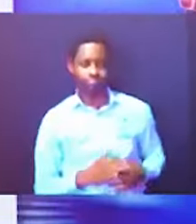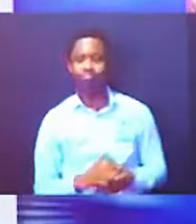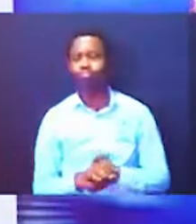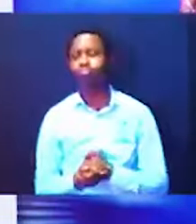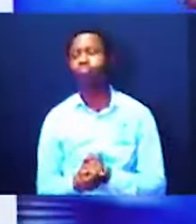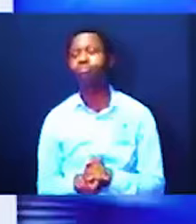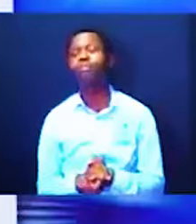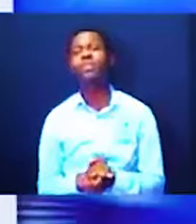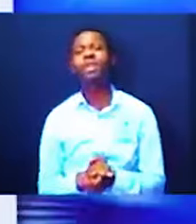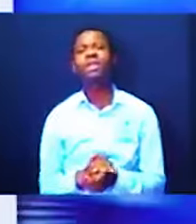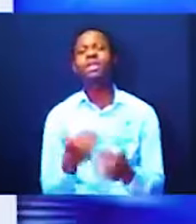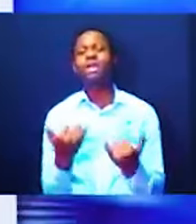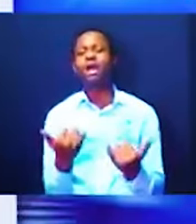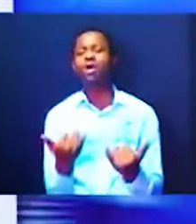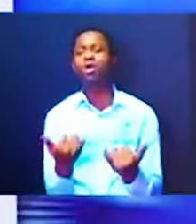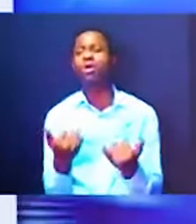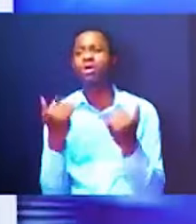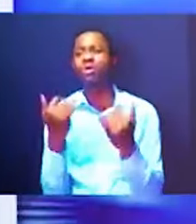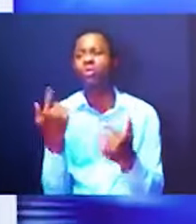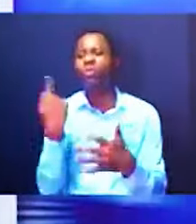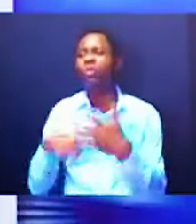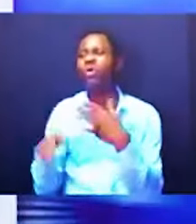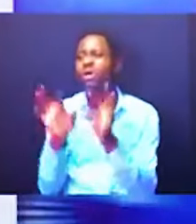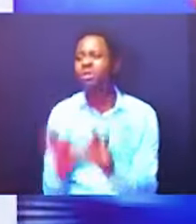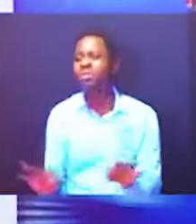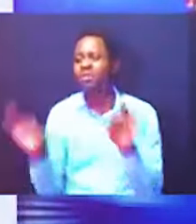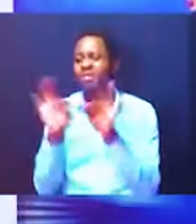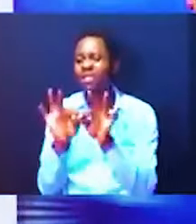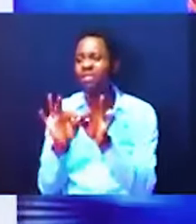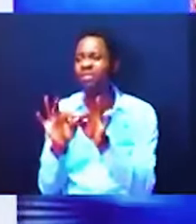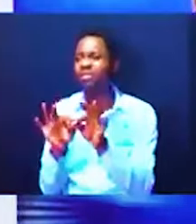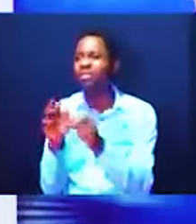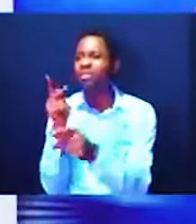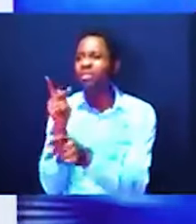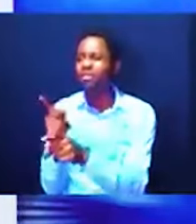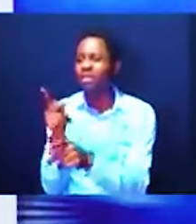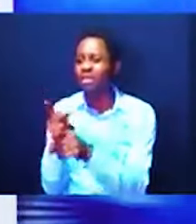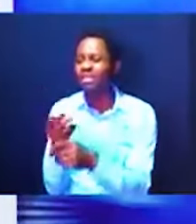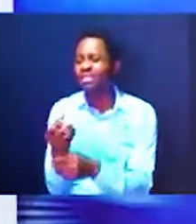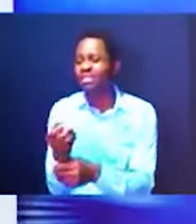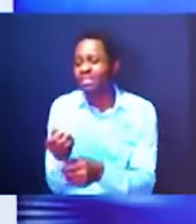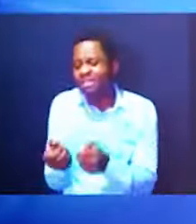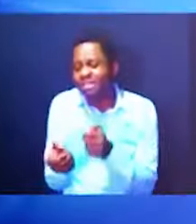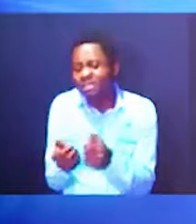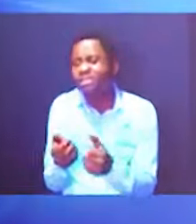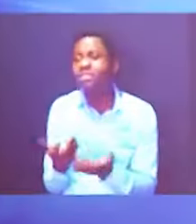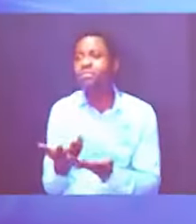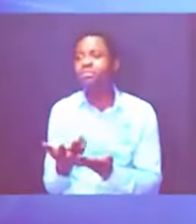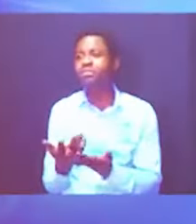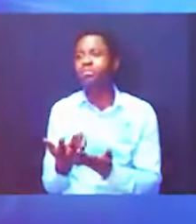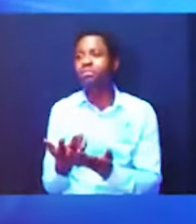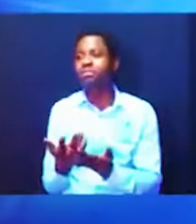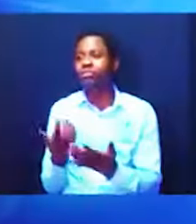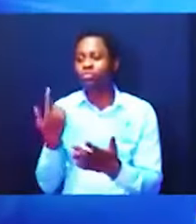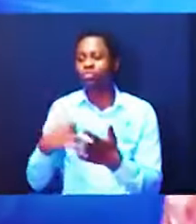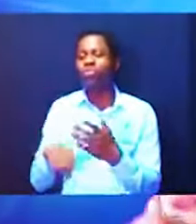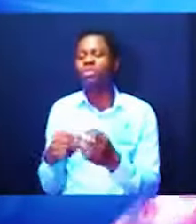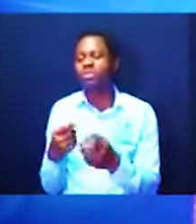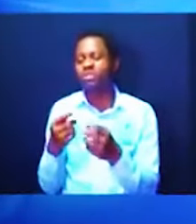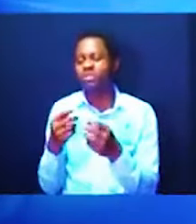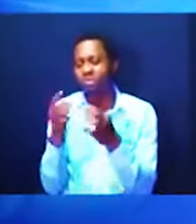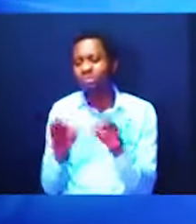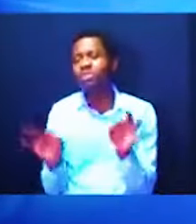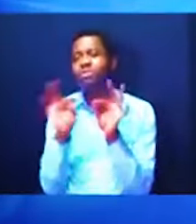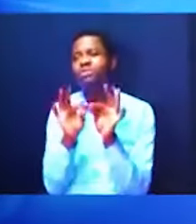In this instance, the seed of bitterness, by considering the mother of all